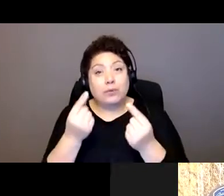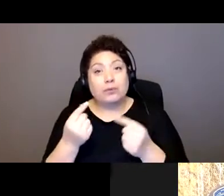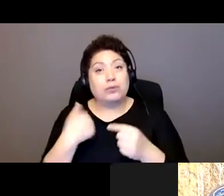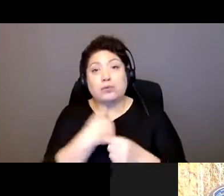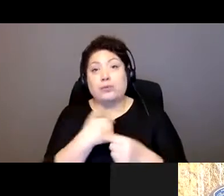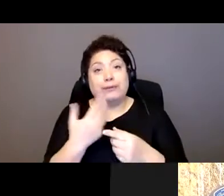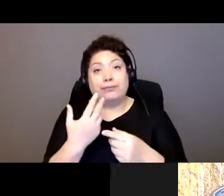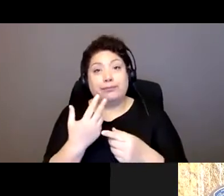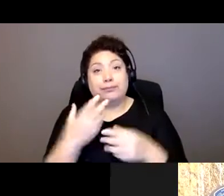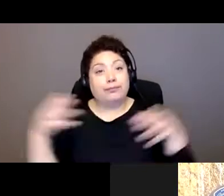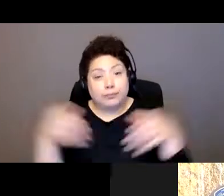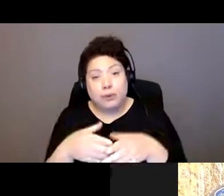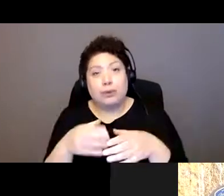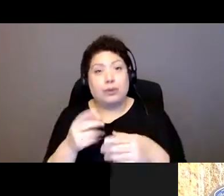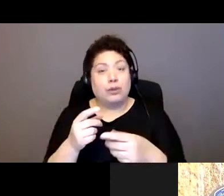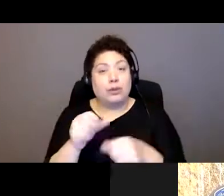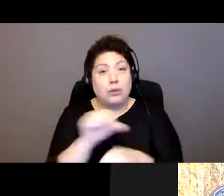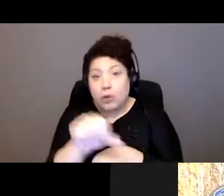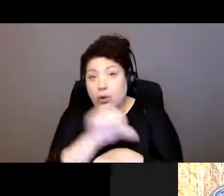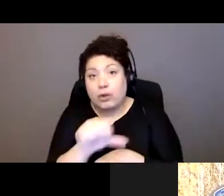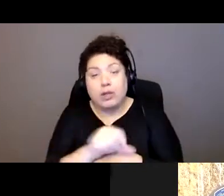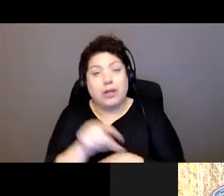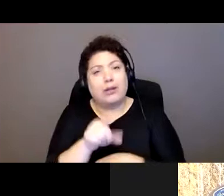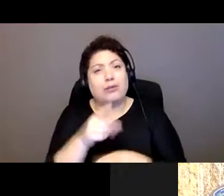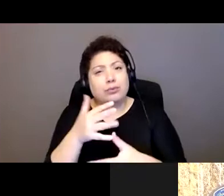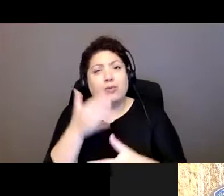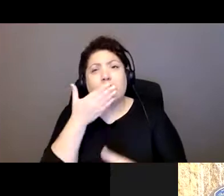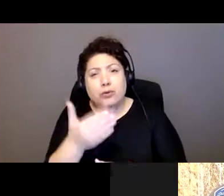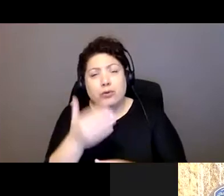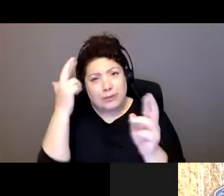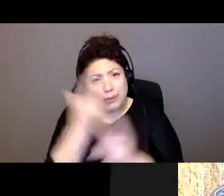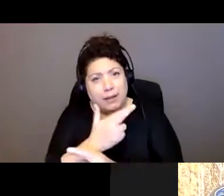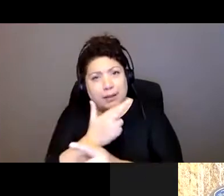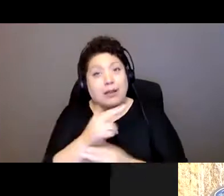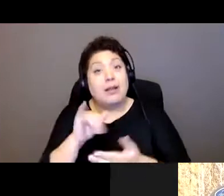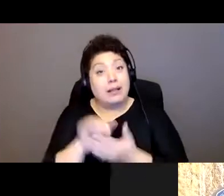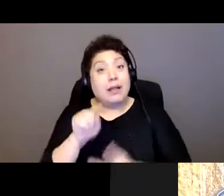and they're very respectful people and they respect other people. Those are the ones that